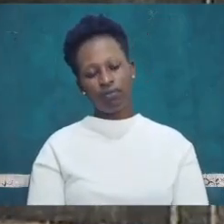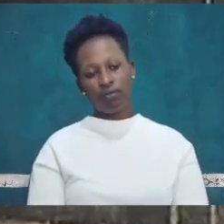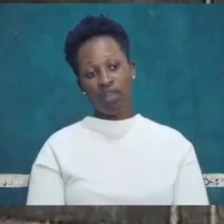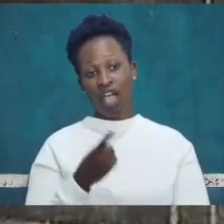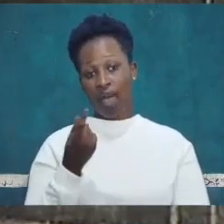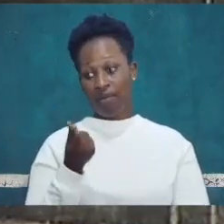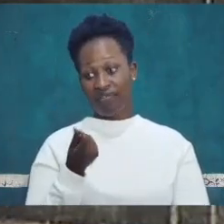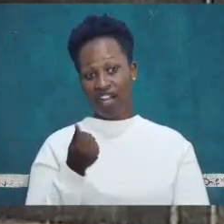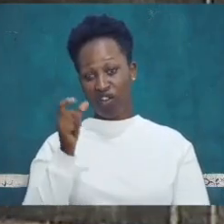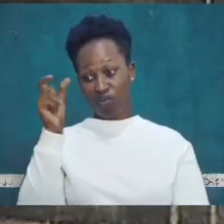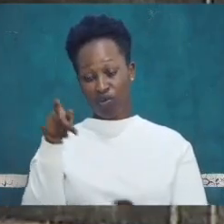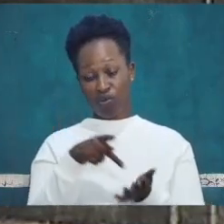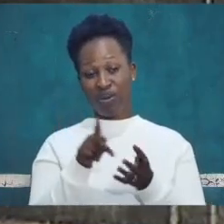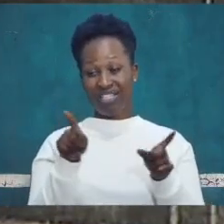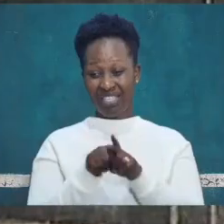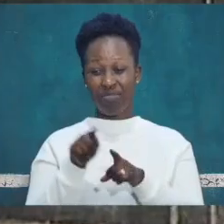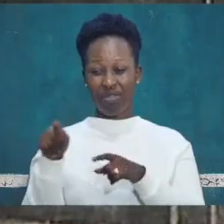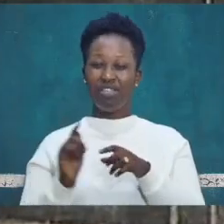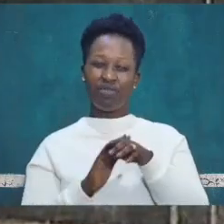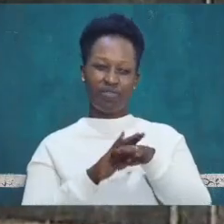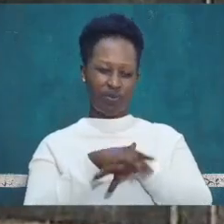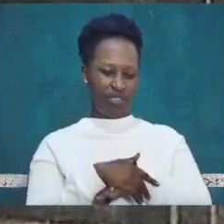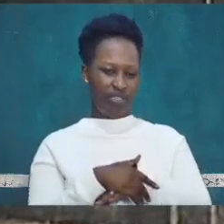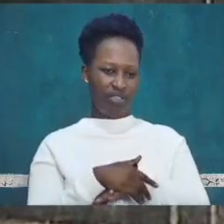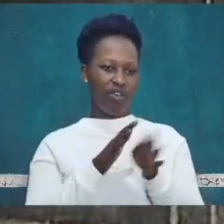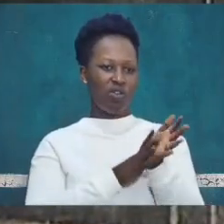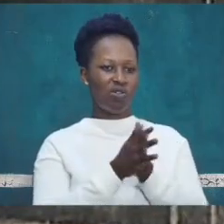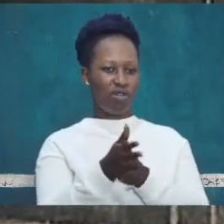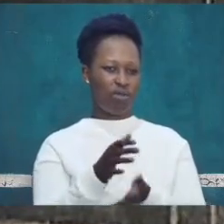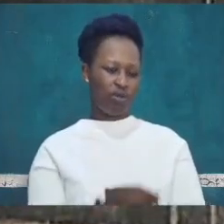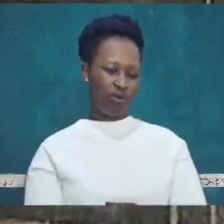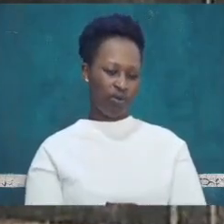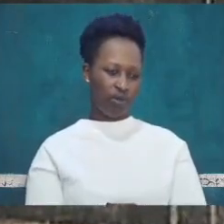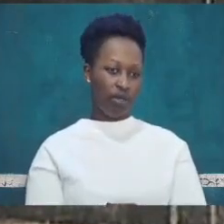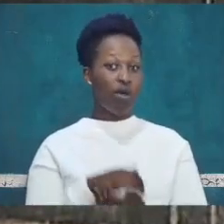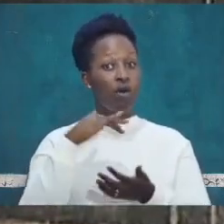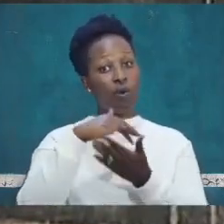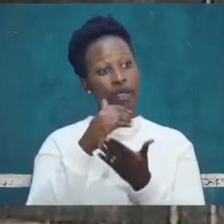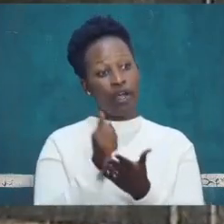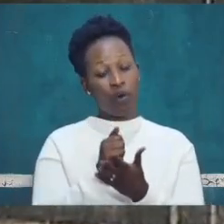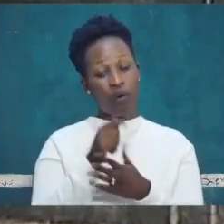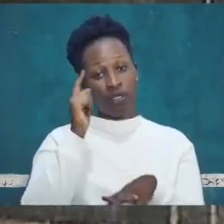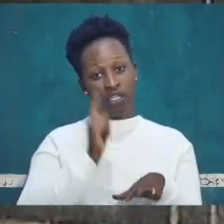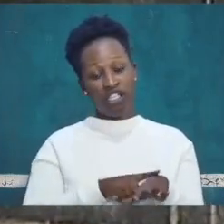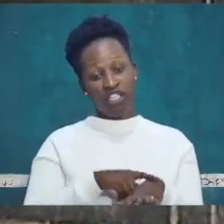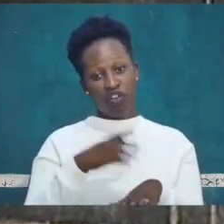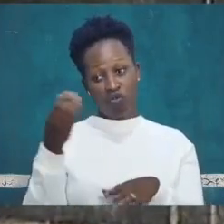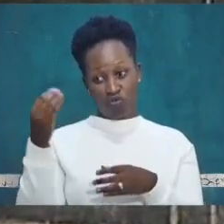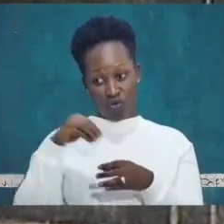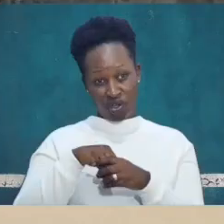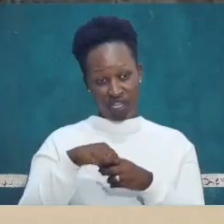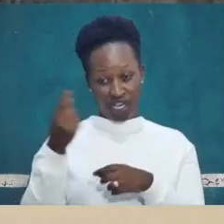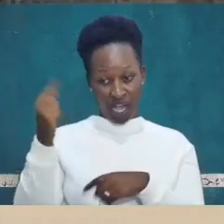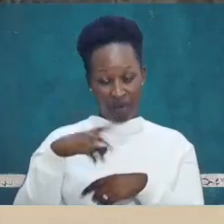income of the consumer also influences consumption. Simply because when your income is high, you